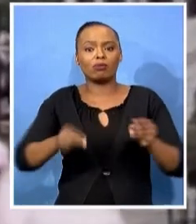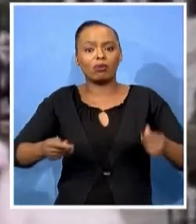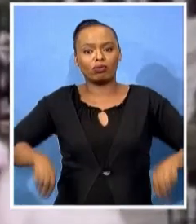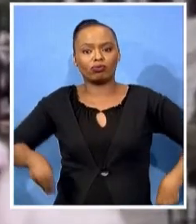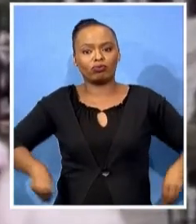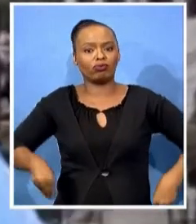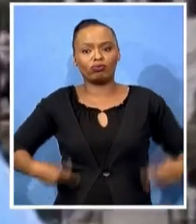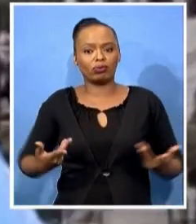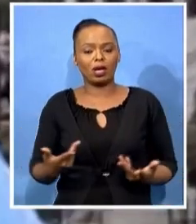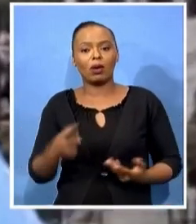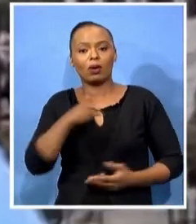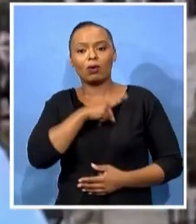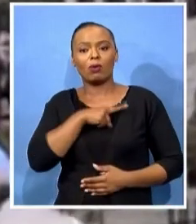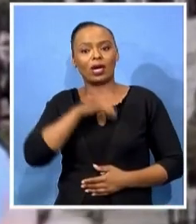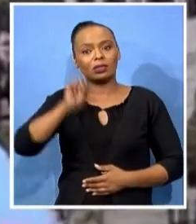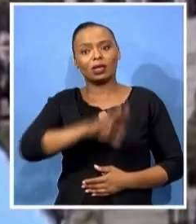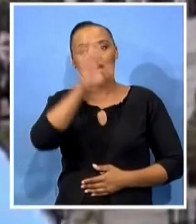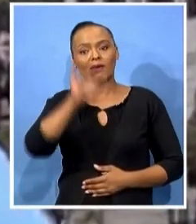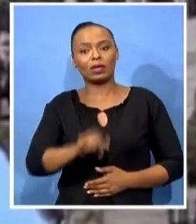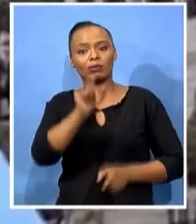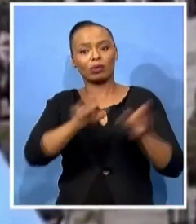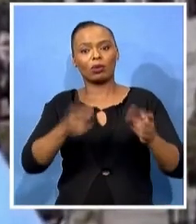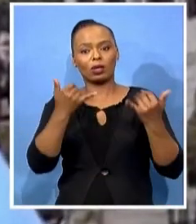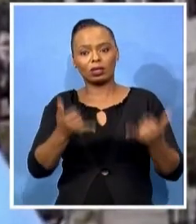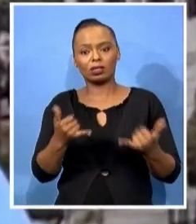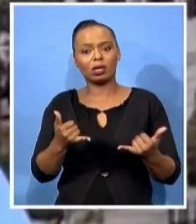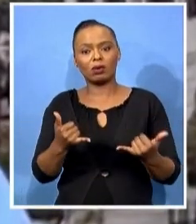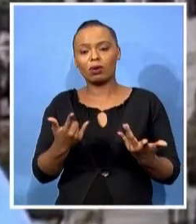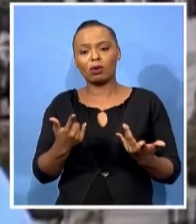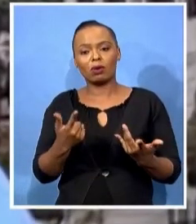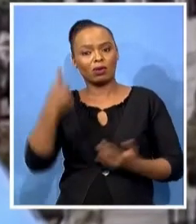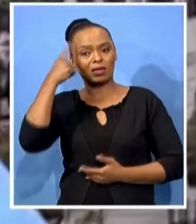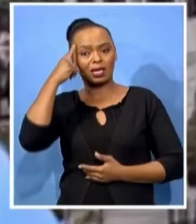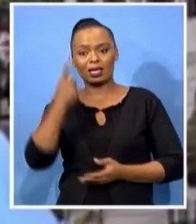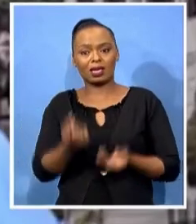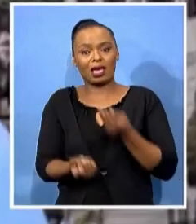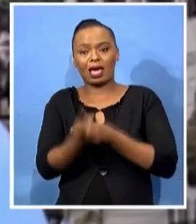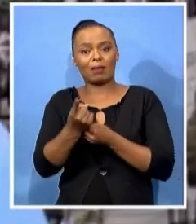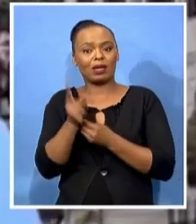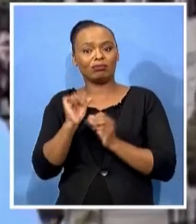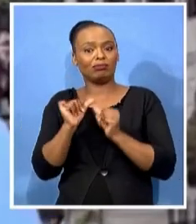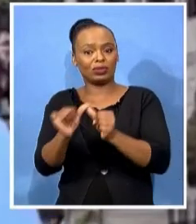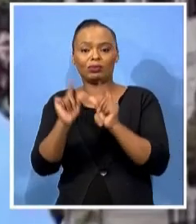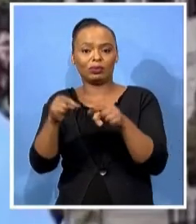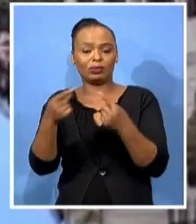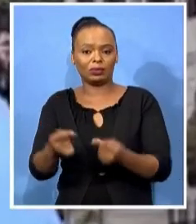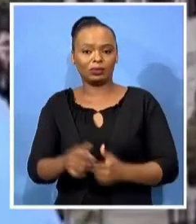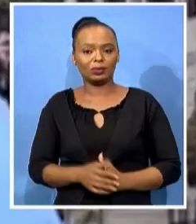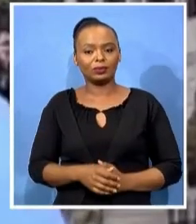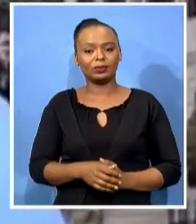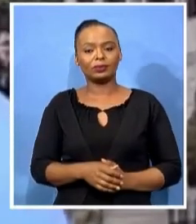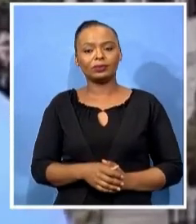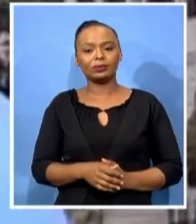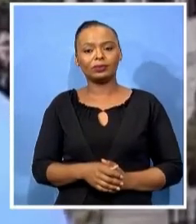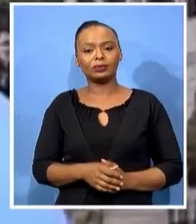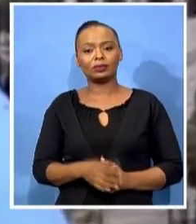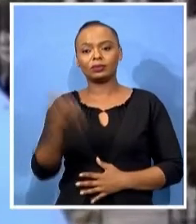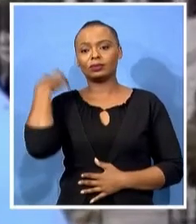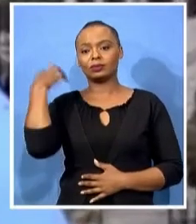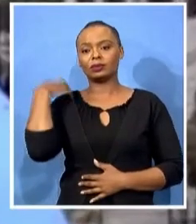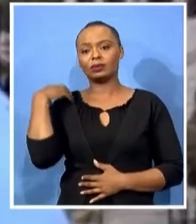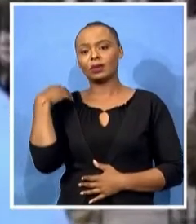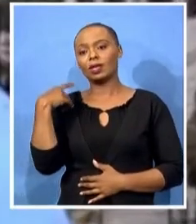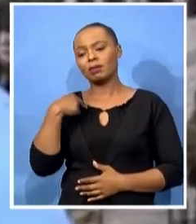that this will not happen? I almost finished, Honourable. The minister, with due respect, must stop taking action